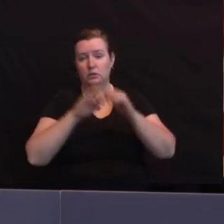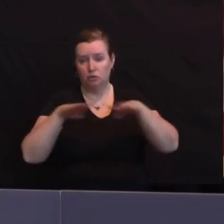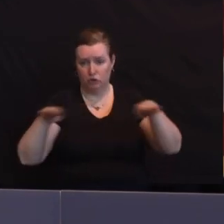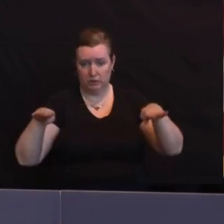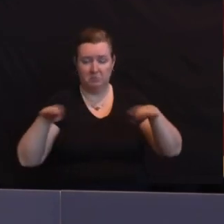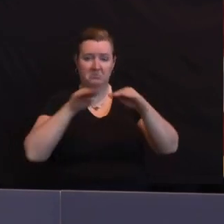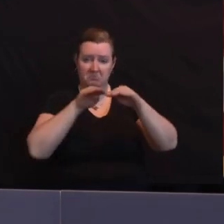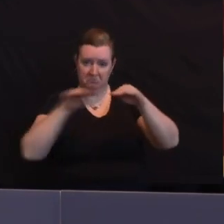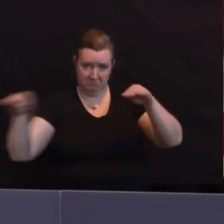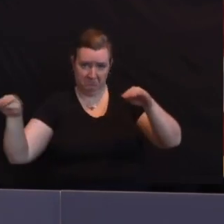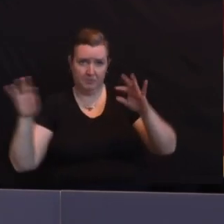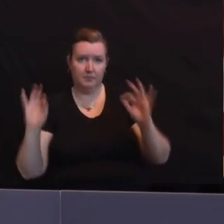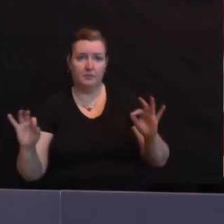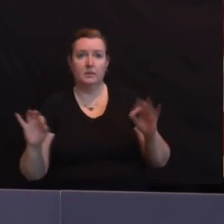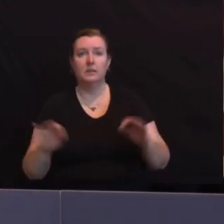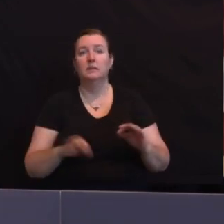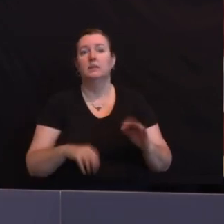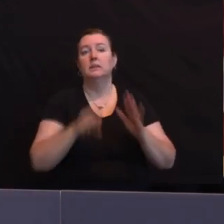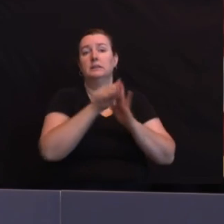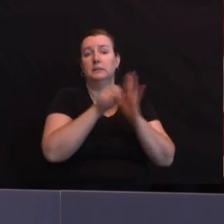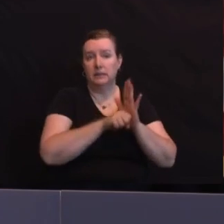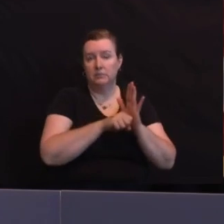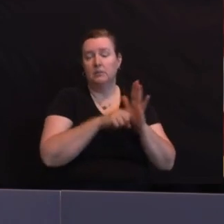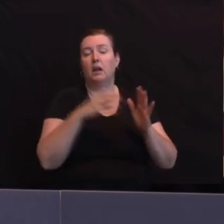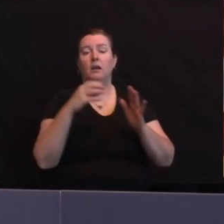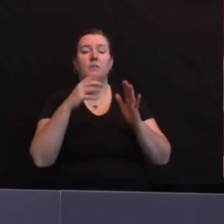At the state veterans' homes, the numbers remain the same,